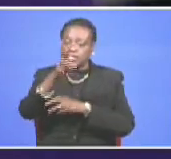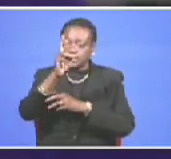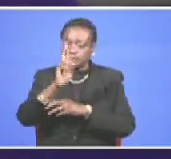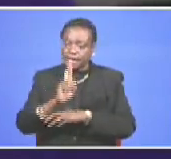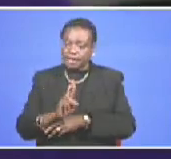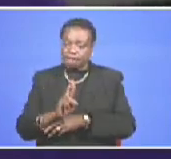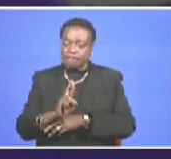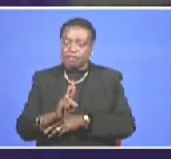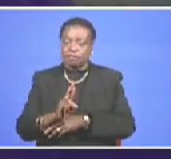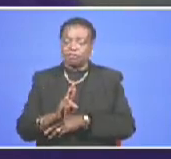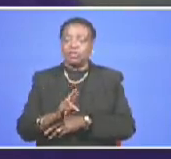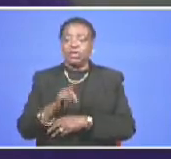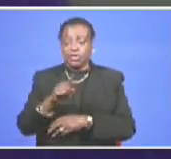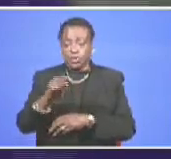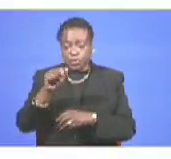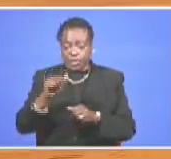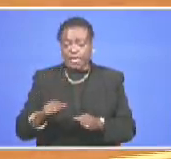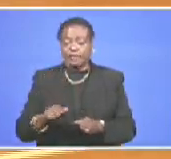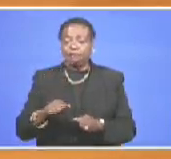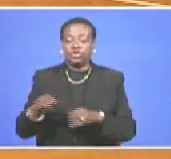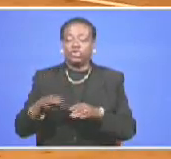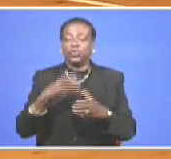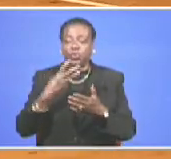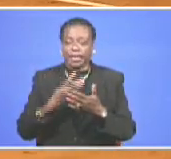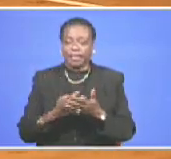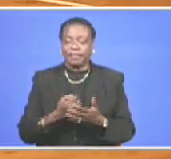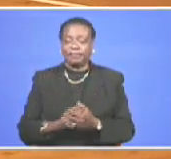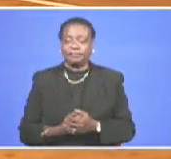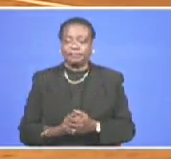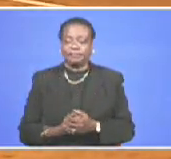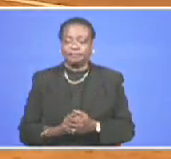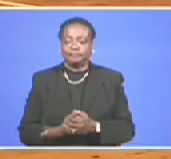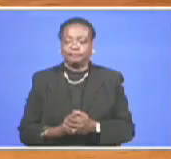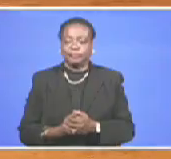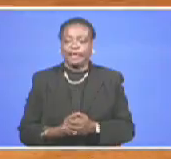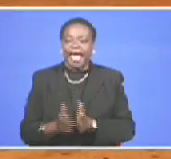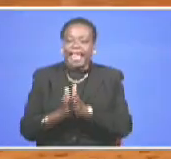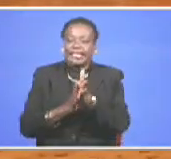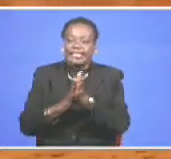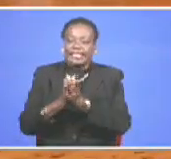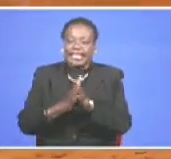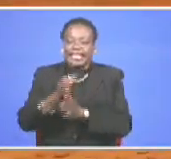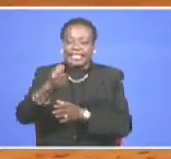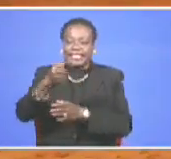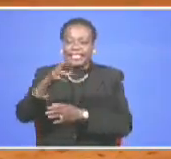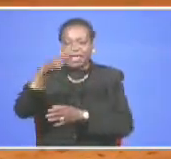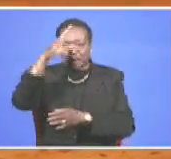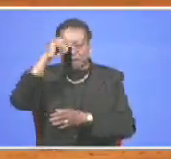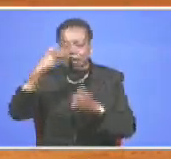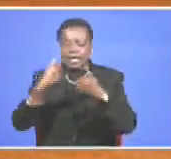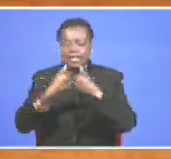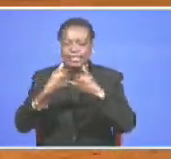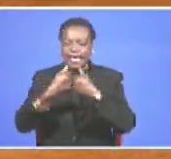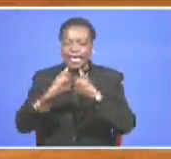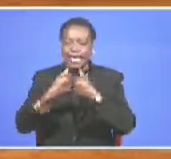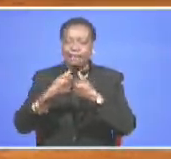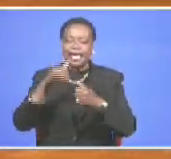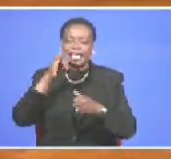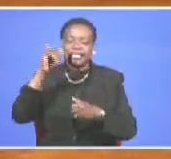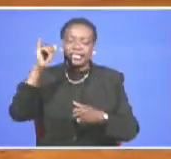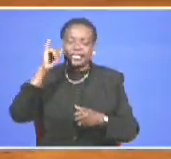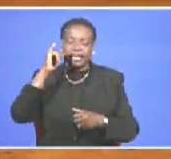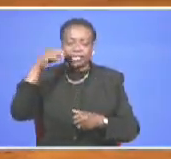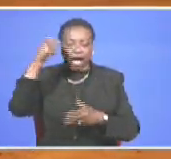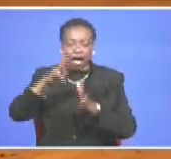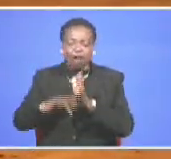can do whatever you want to do. A very competitive and exciting senior boys game on the court yesterday at the AF Adderley Gym as the government secondary